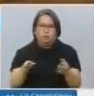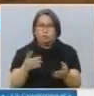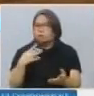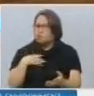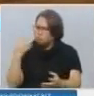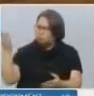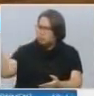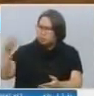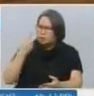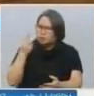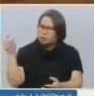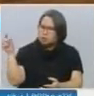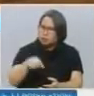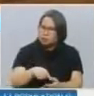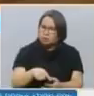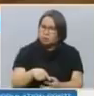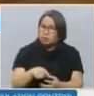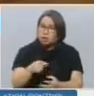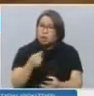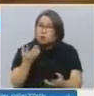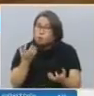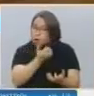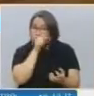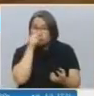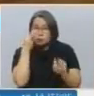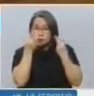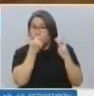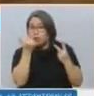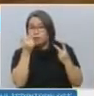you. We can go to the Walwal and the other mining areas.